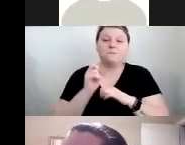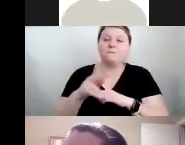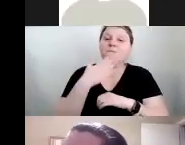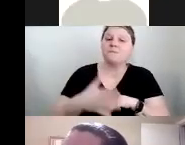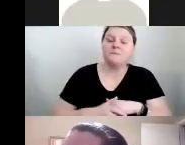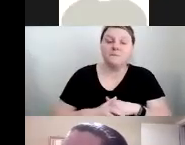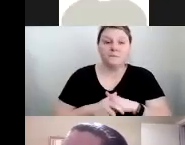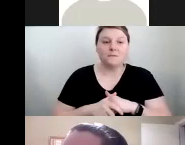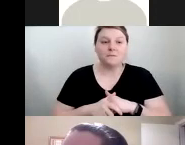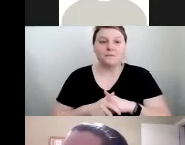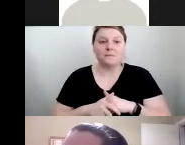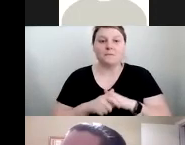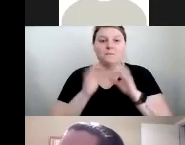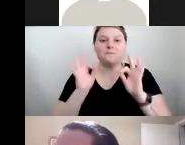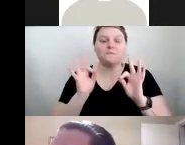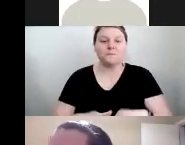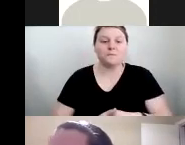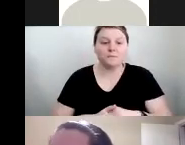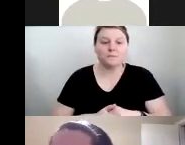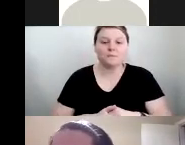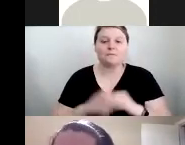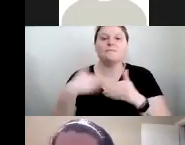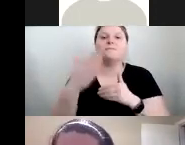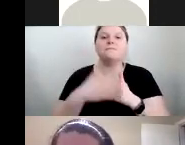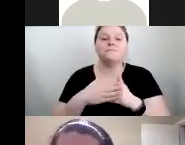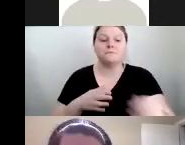Alexa. Fantastic. Okay, next slide, please.